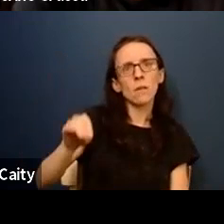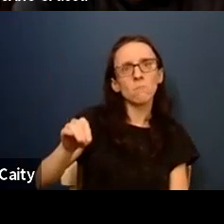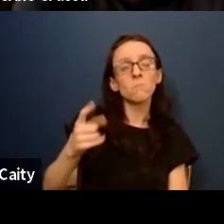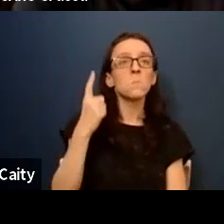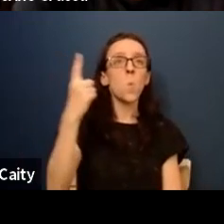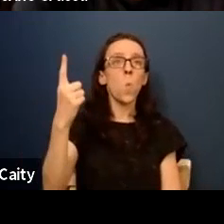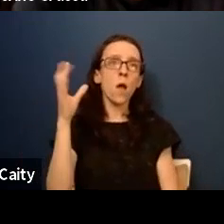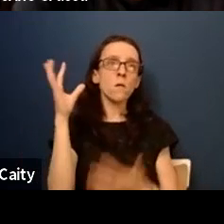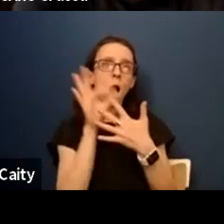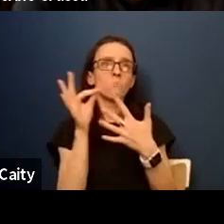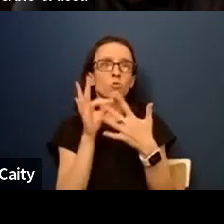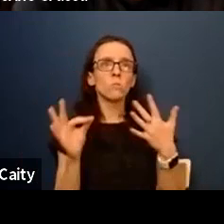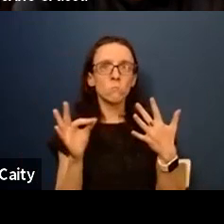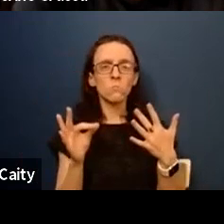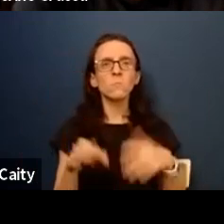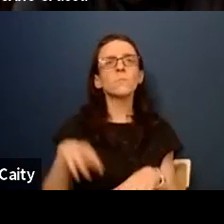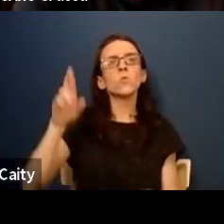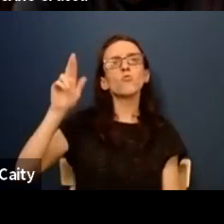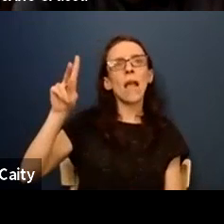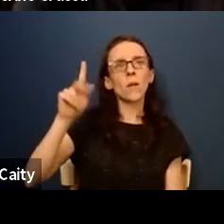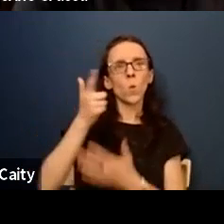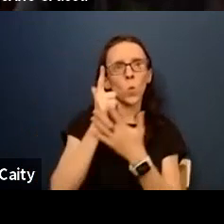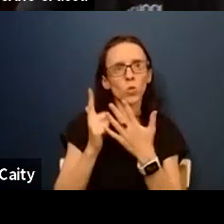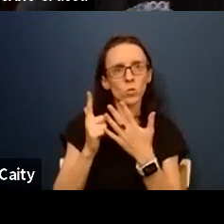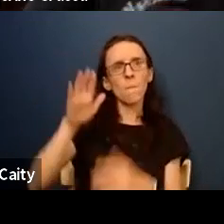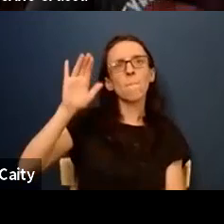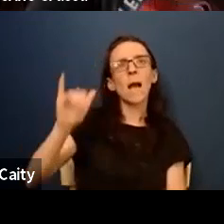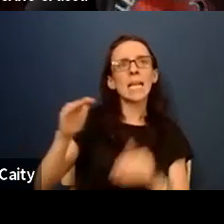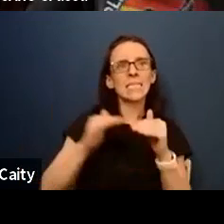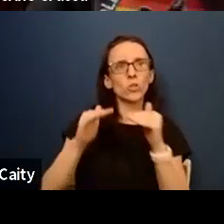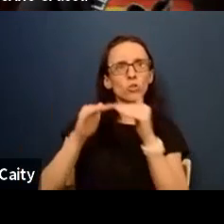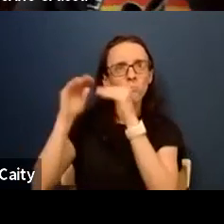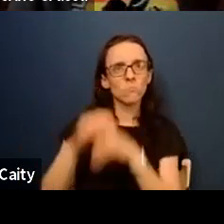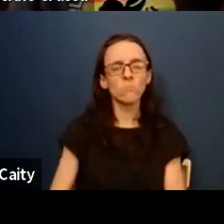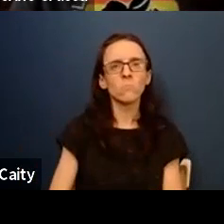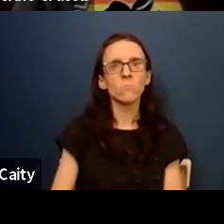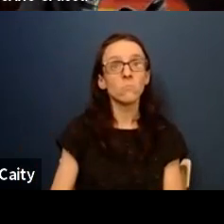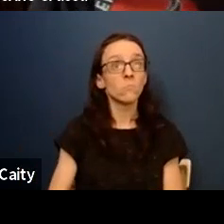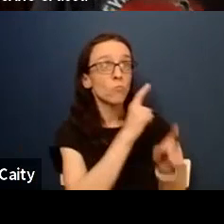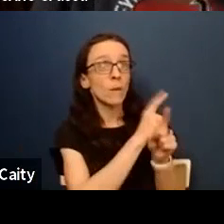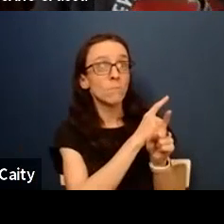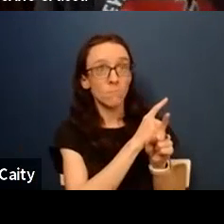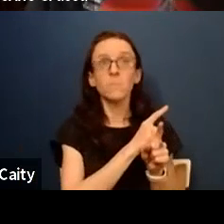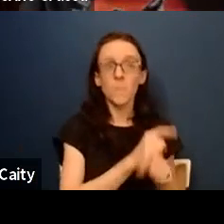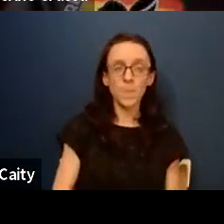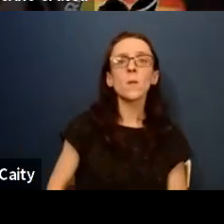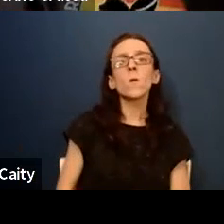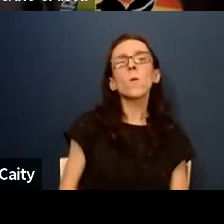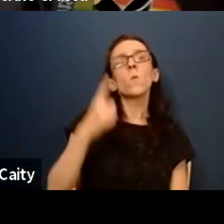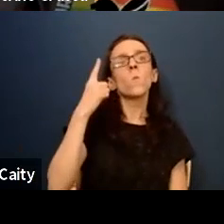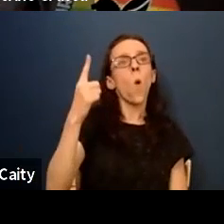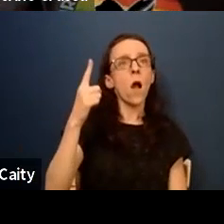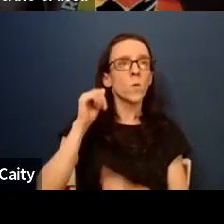the 80% is in rank order by tier, Yep. right? One way to